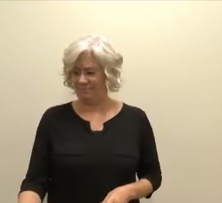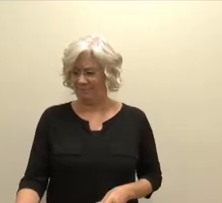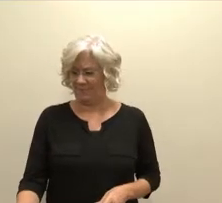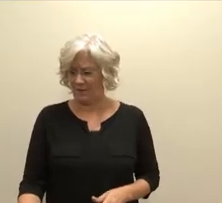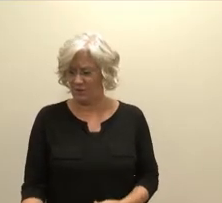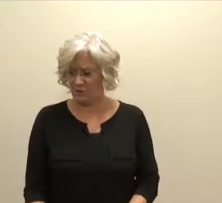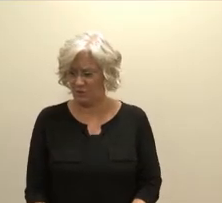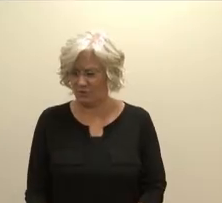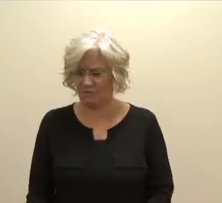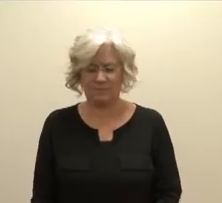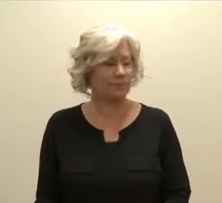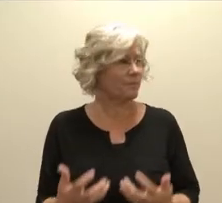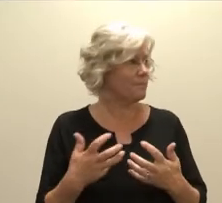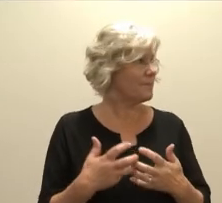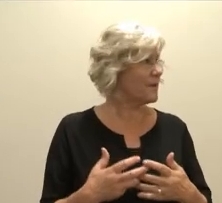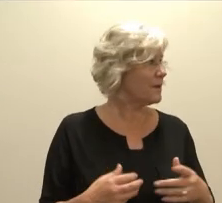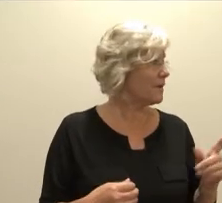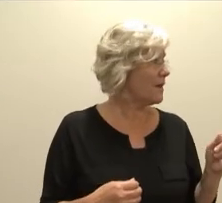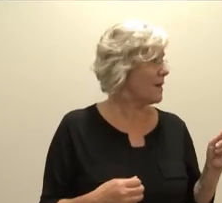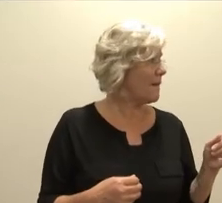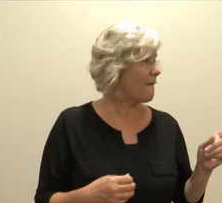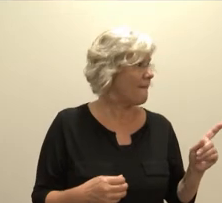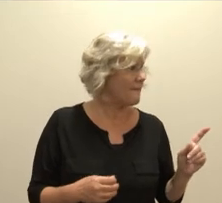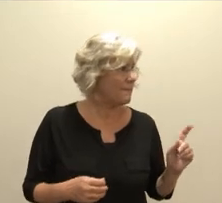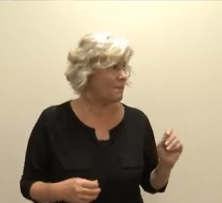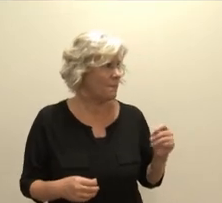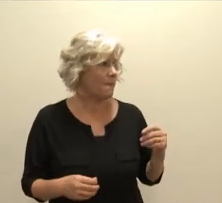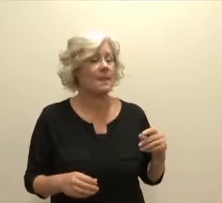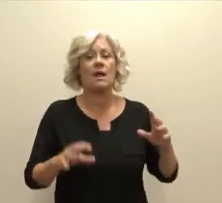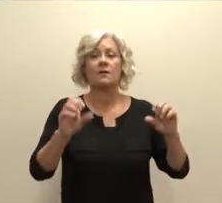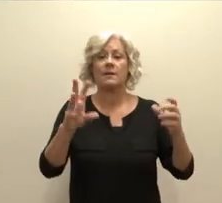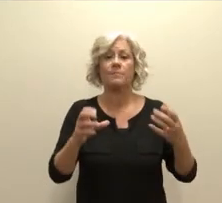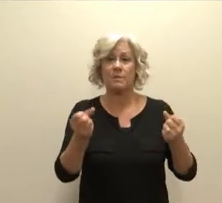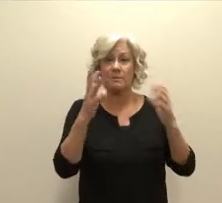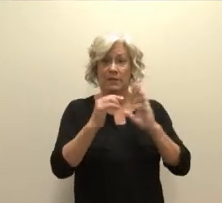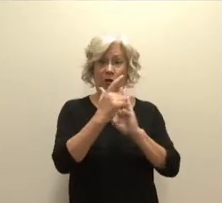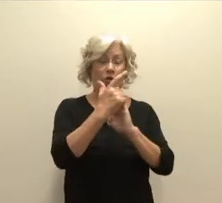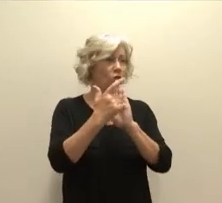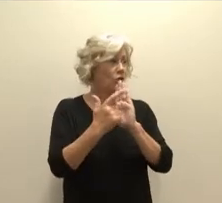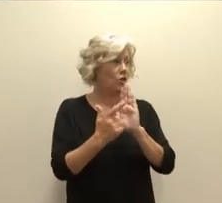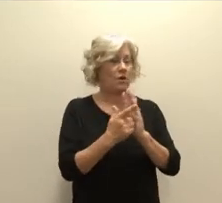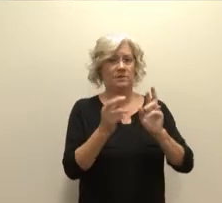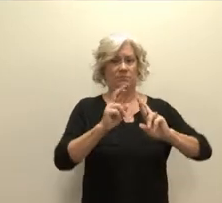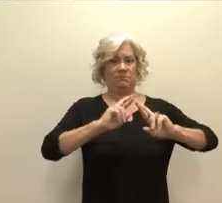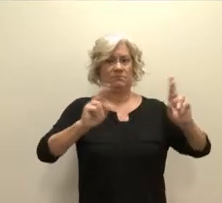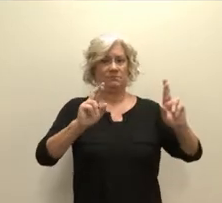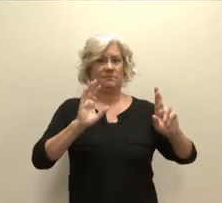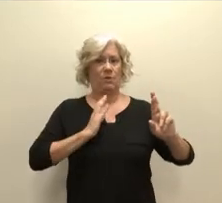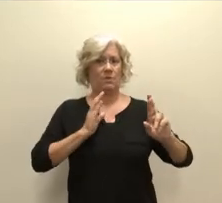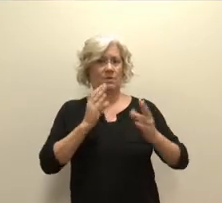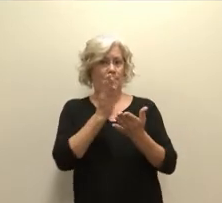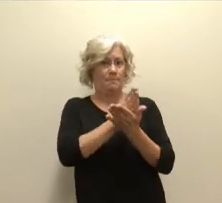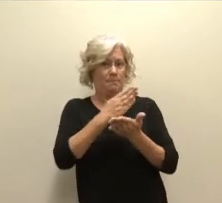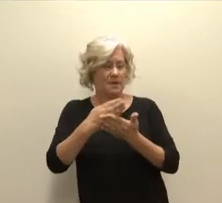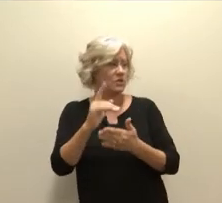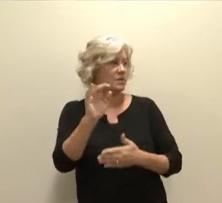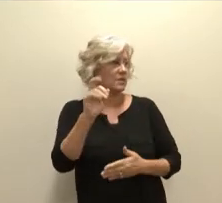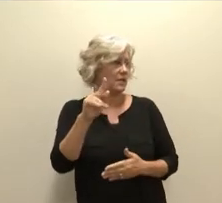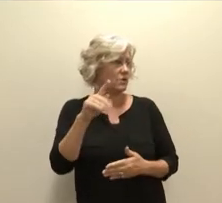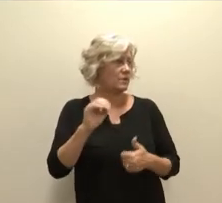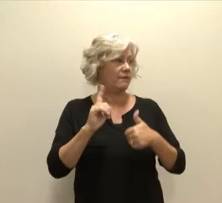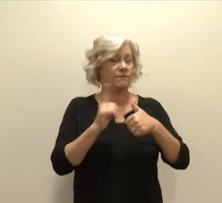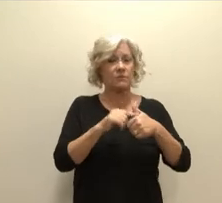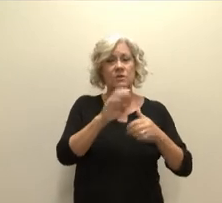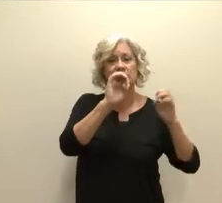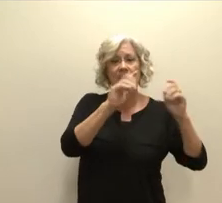have we have to follow a number of laws in preparing our budget and tax rate. The first is the Education Code,